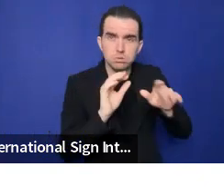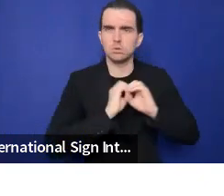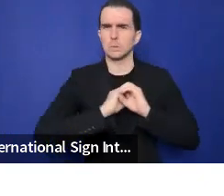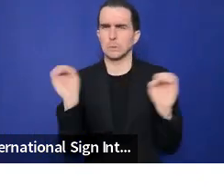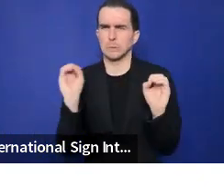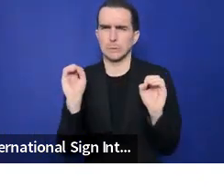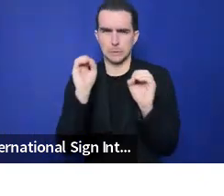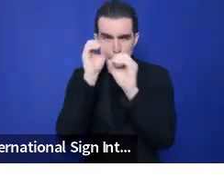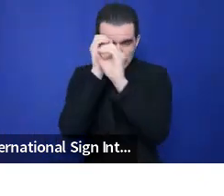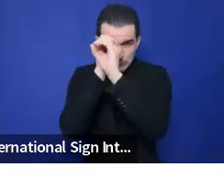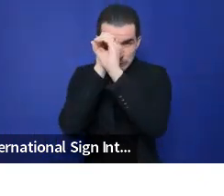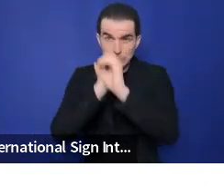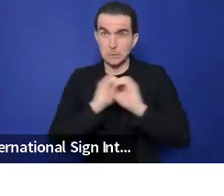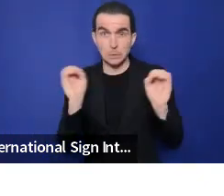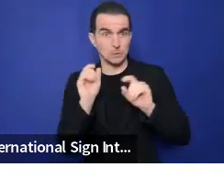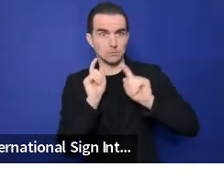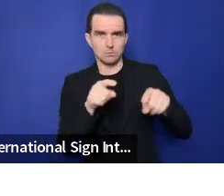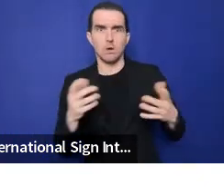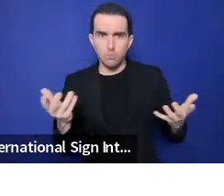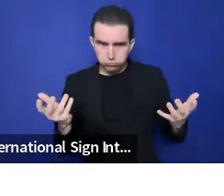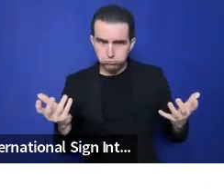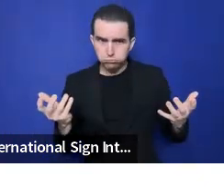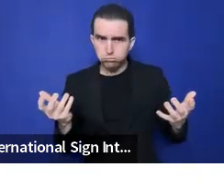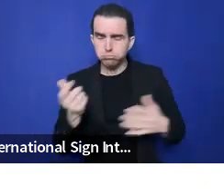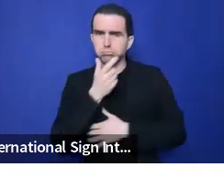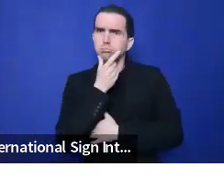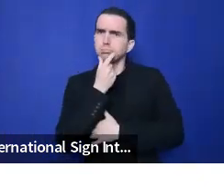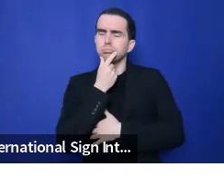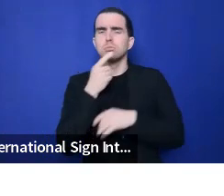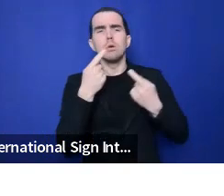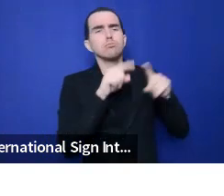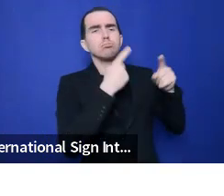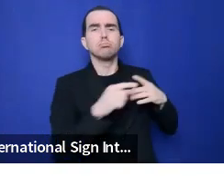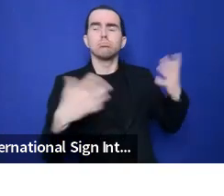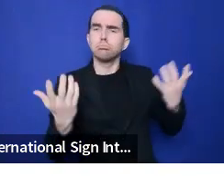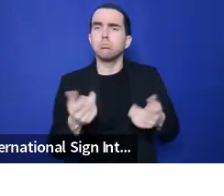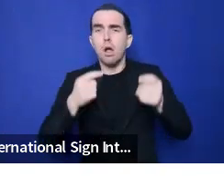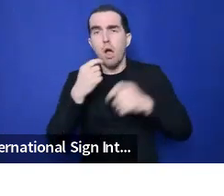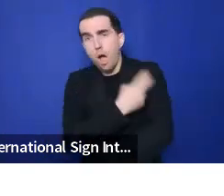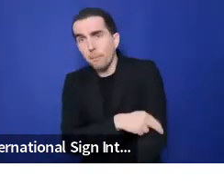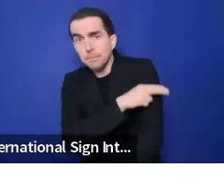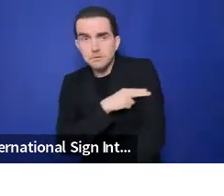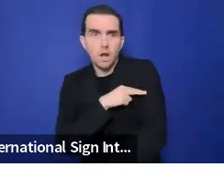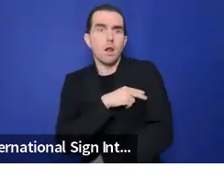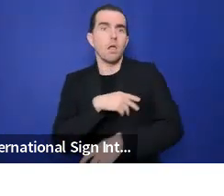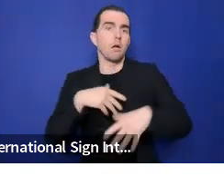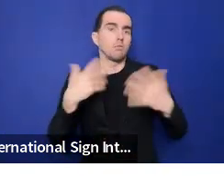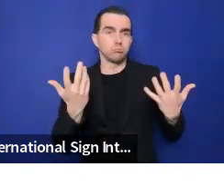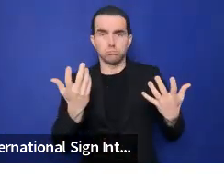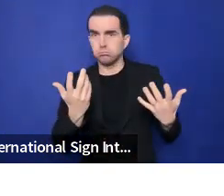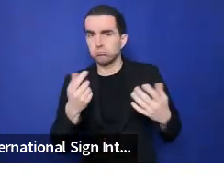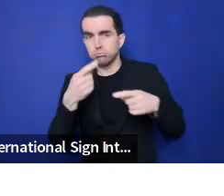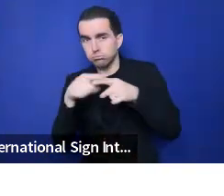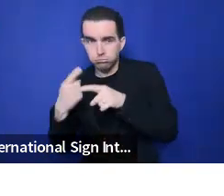this, very briefly, is an example of why that is the case. This is an older woman I visited in 2018 in the same